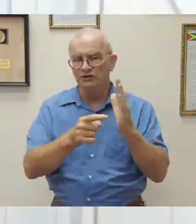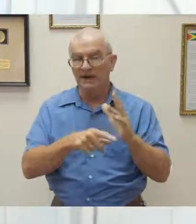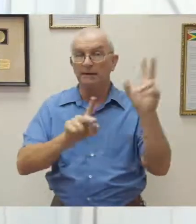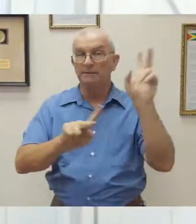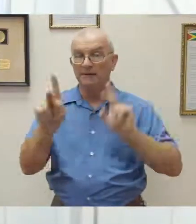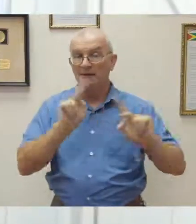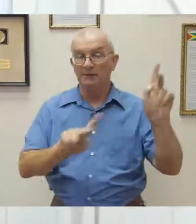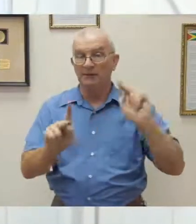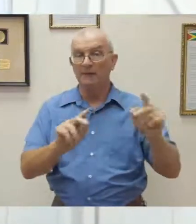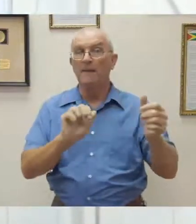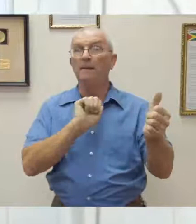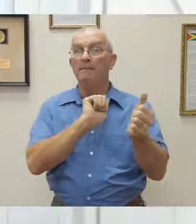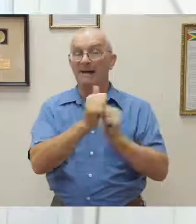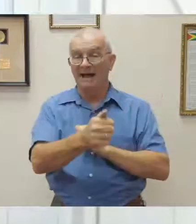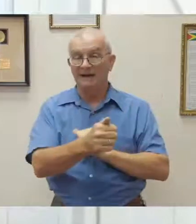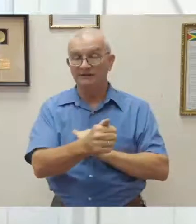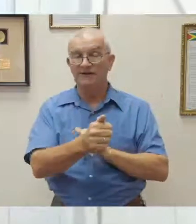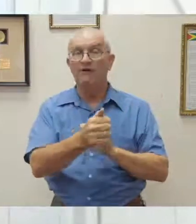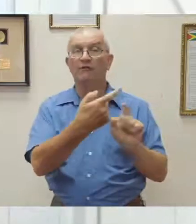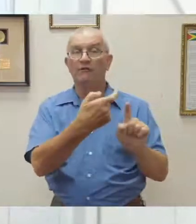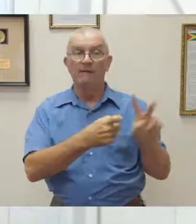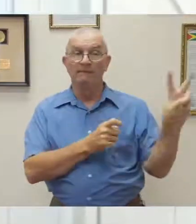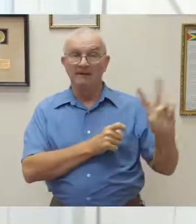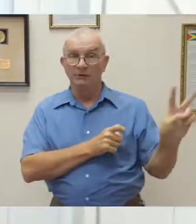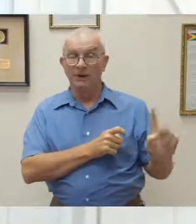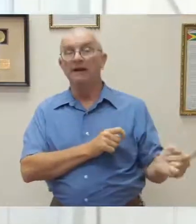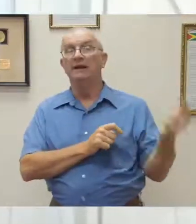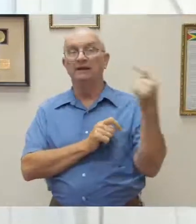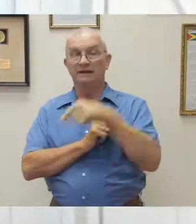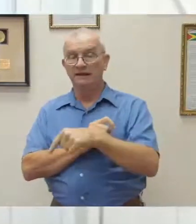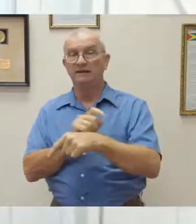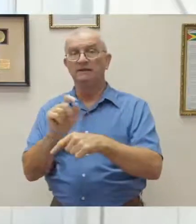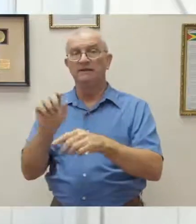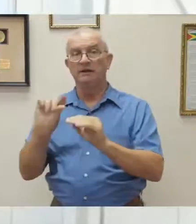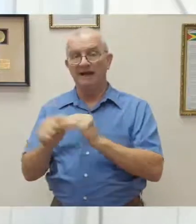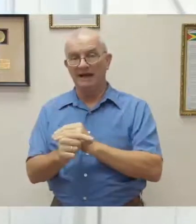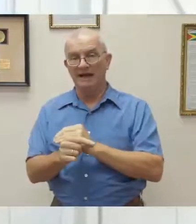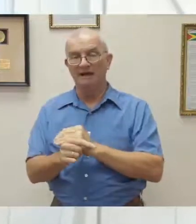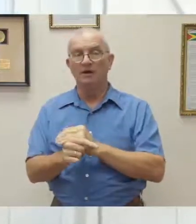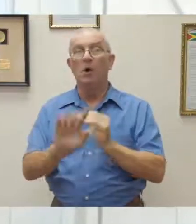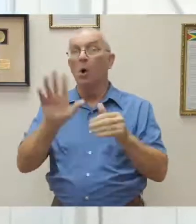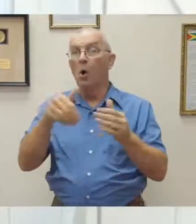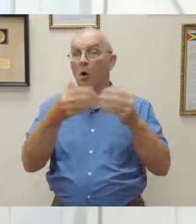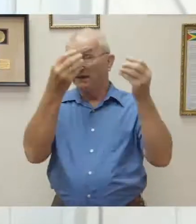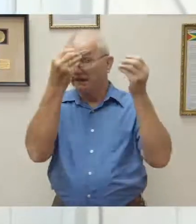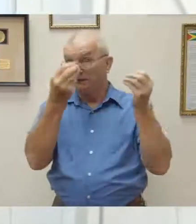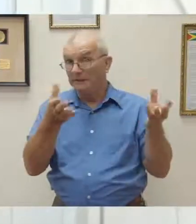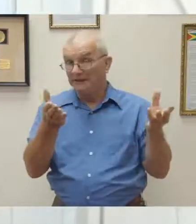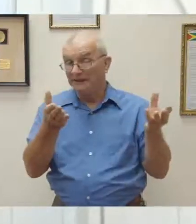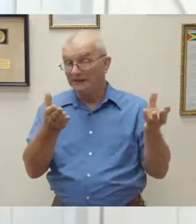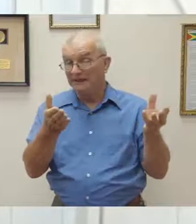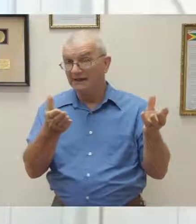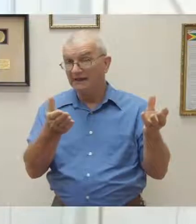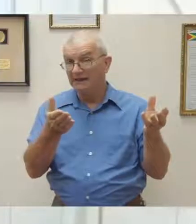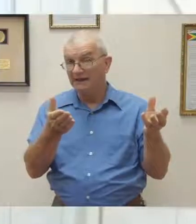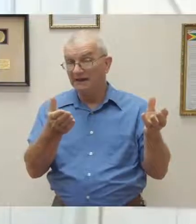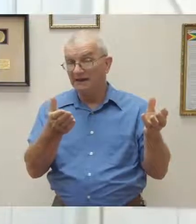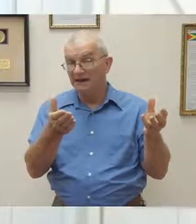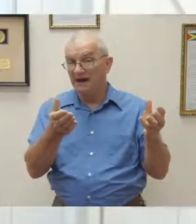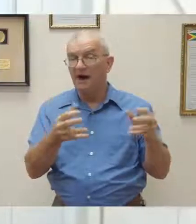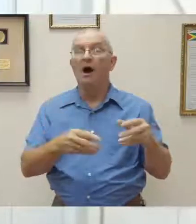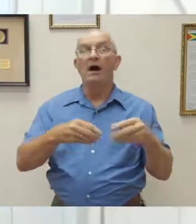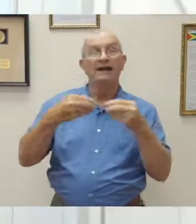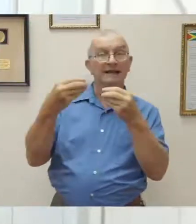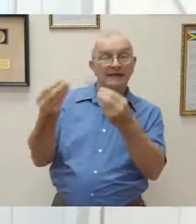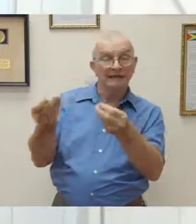persons that pass there on a daily basis. All of the information are submitted